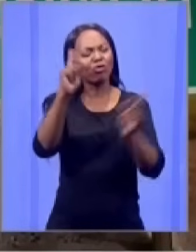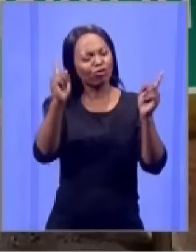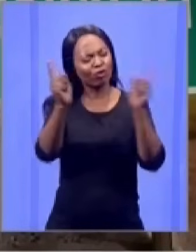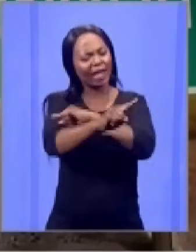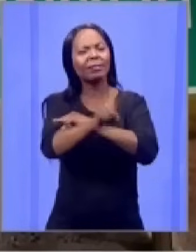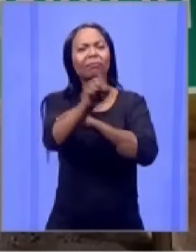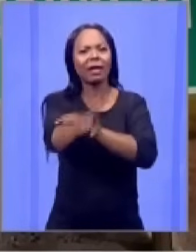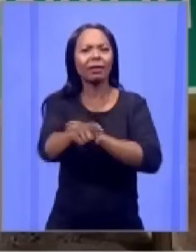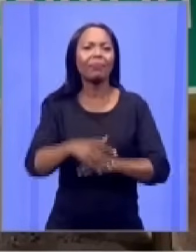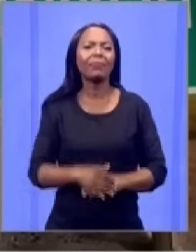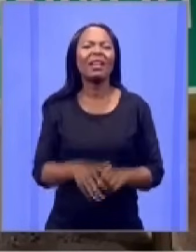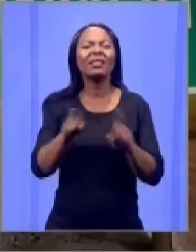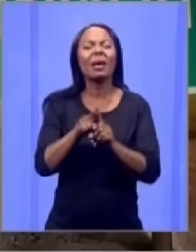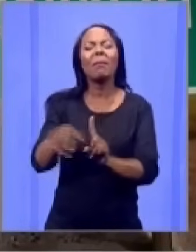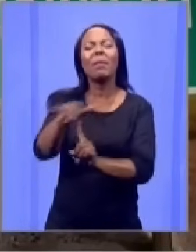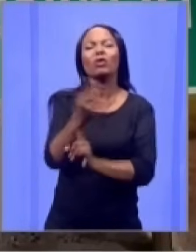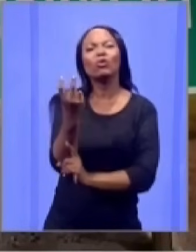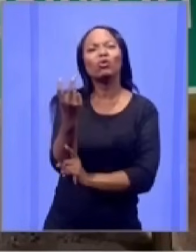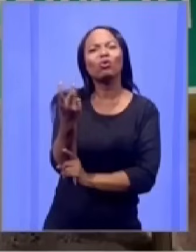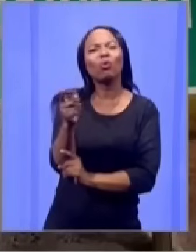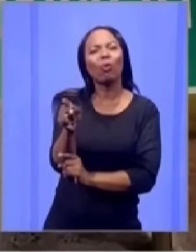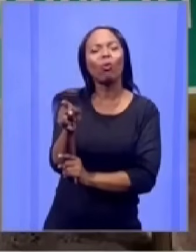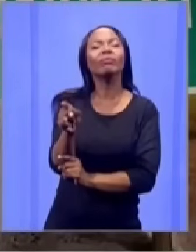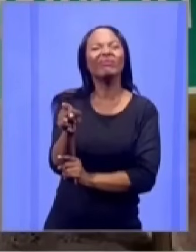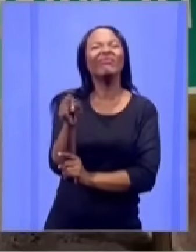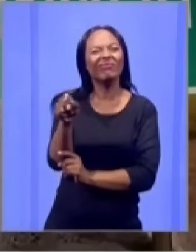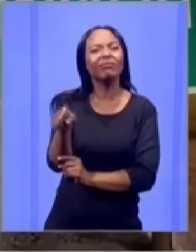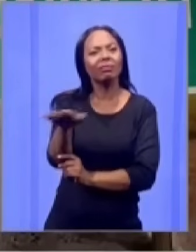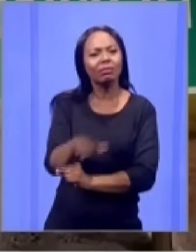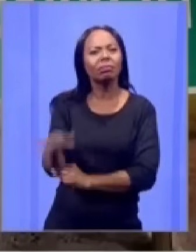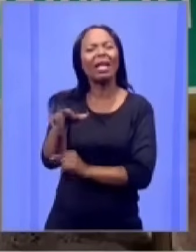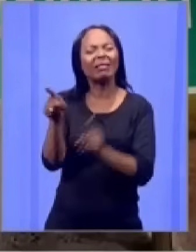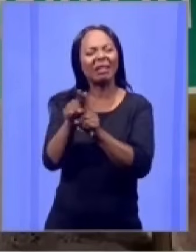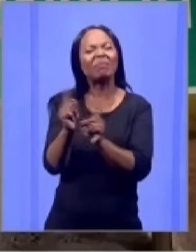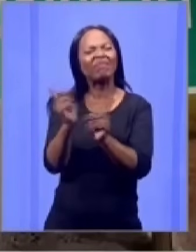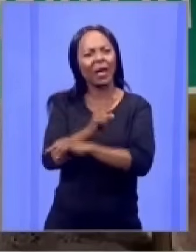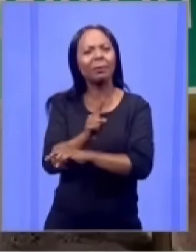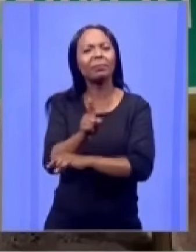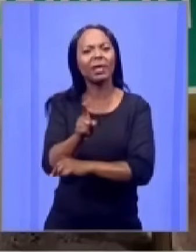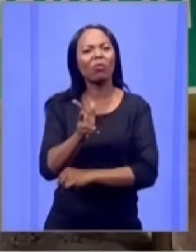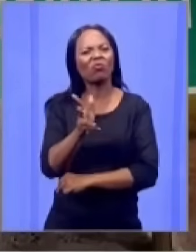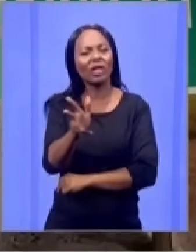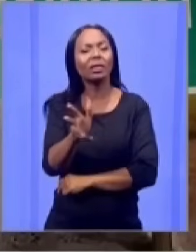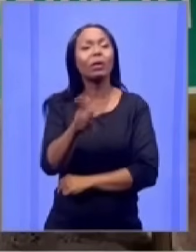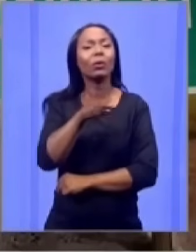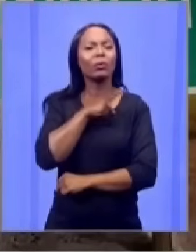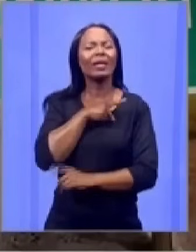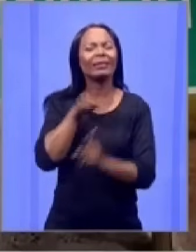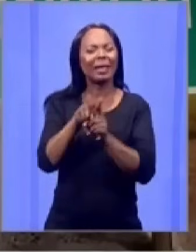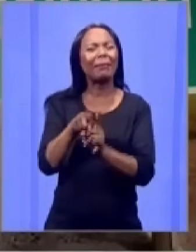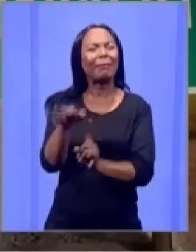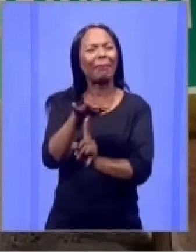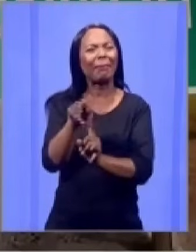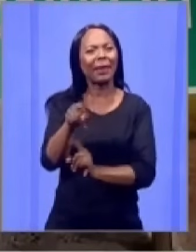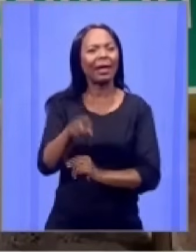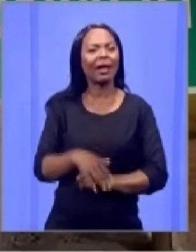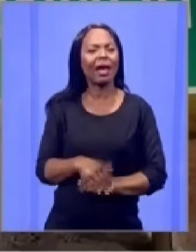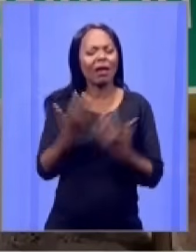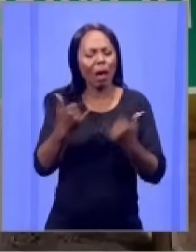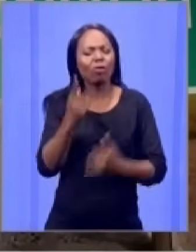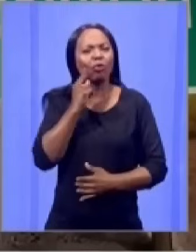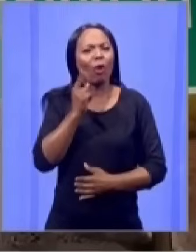le mafelo a mangwe a mabedi le one ke ne ke ratile gore ba ka re batla fetola maina a bone ka gore go teng go nna Batswana